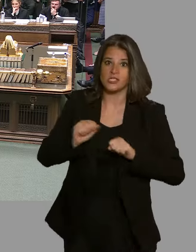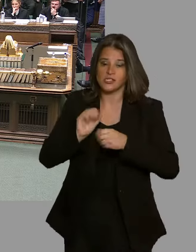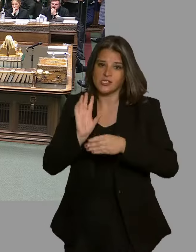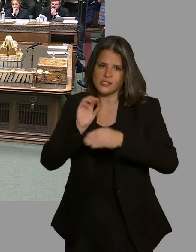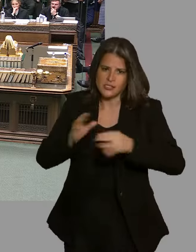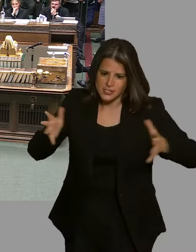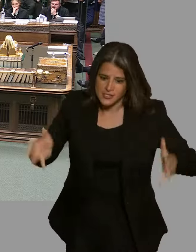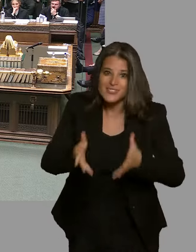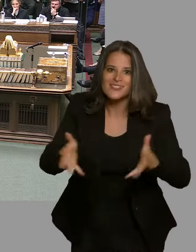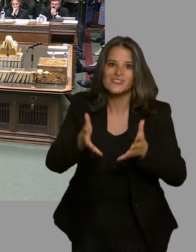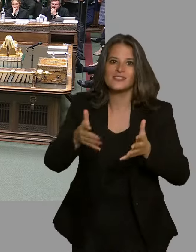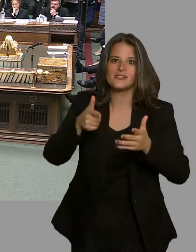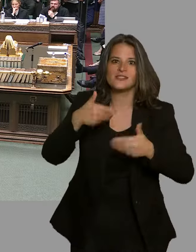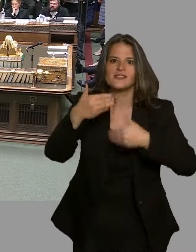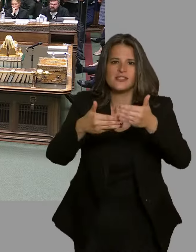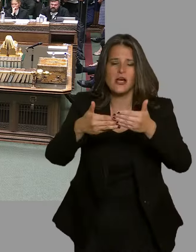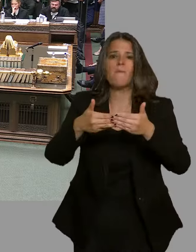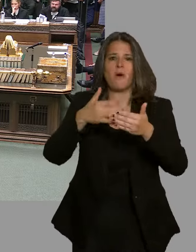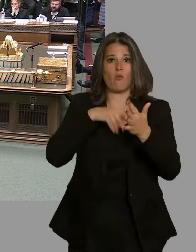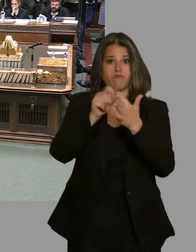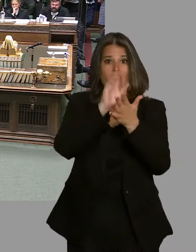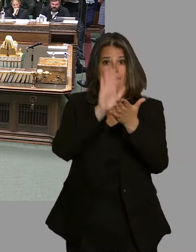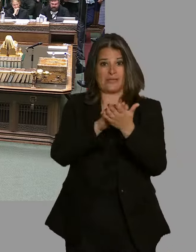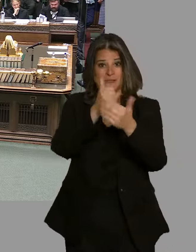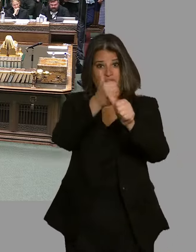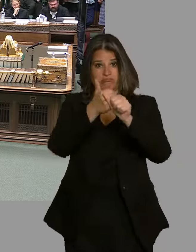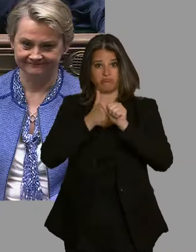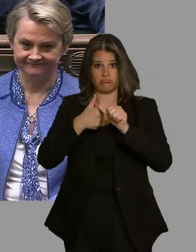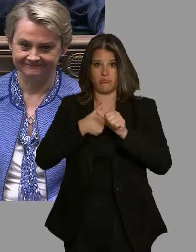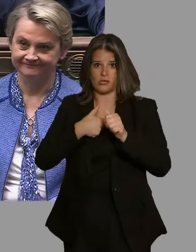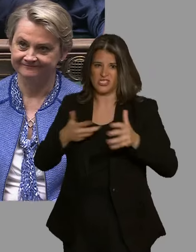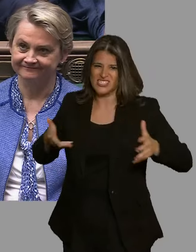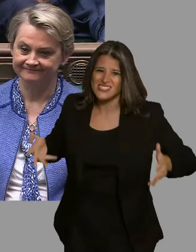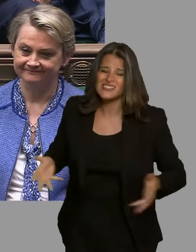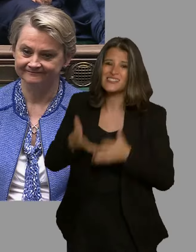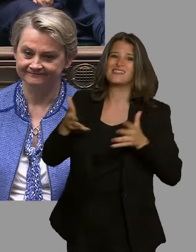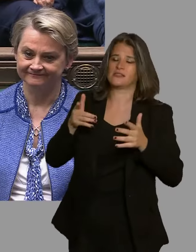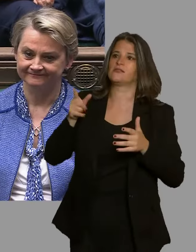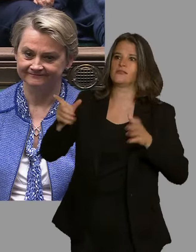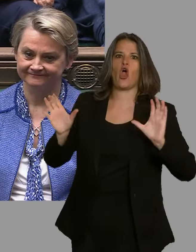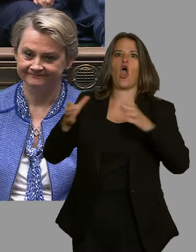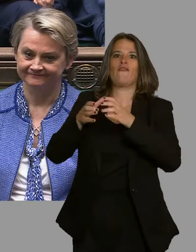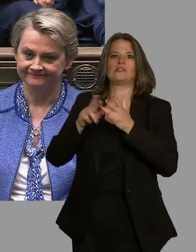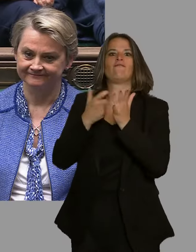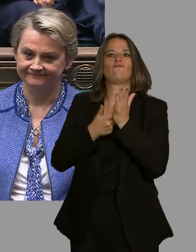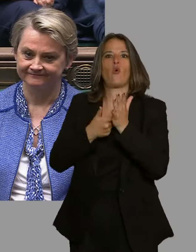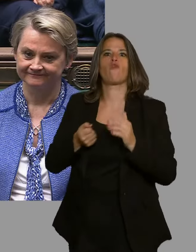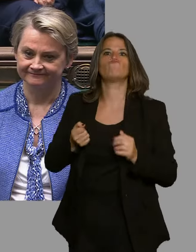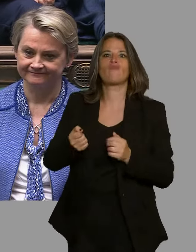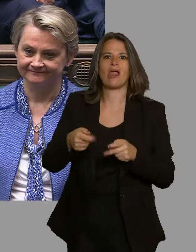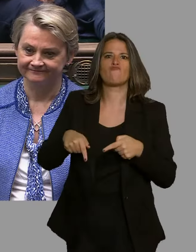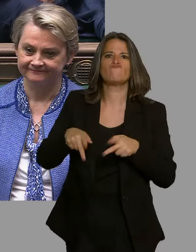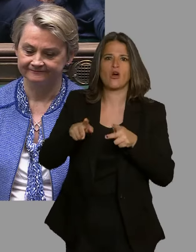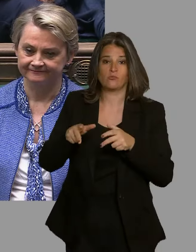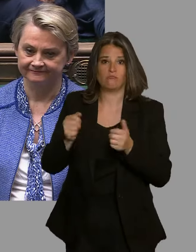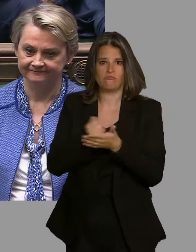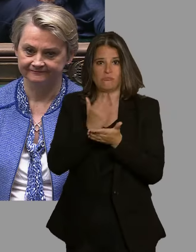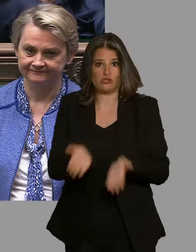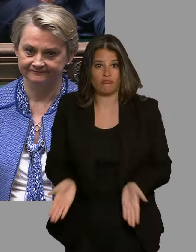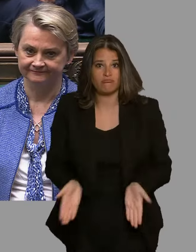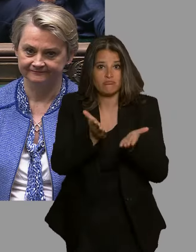Mr Speaker, our plan for change will see the railways reformed to deliver more reliable and better value services for passengers right across the